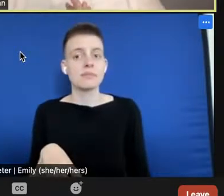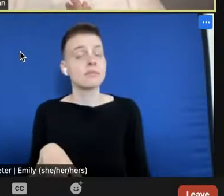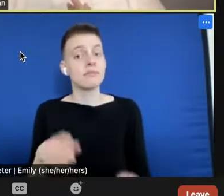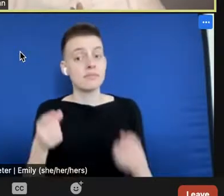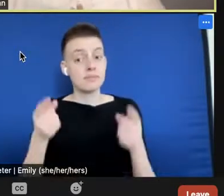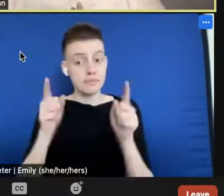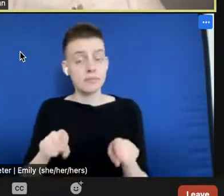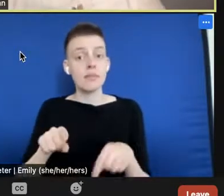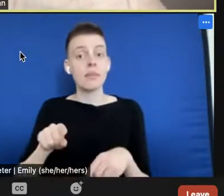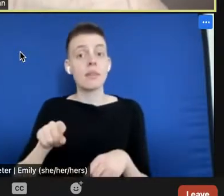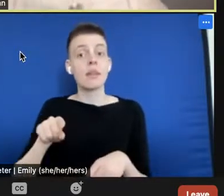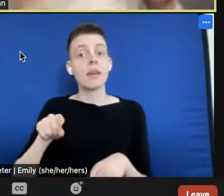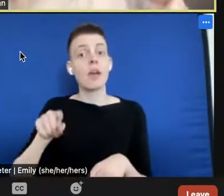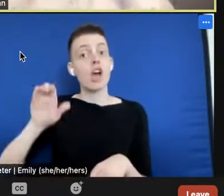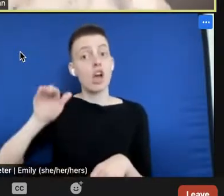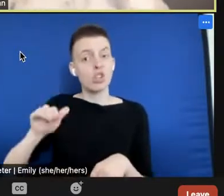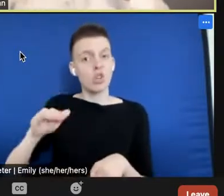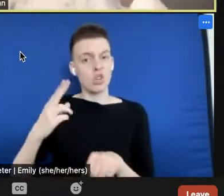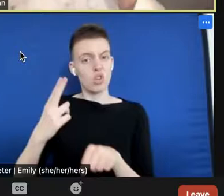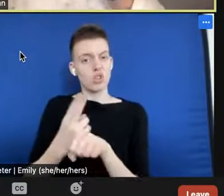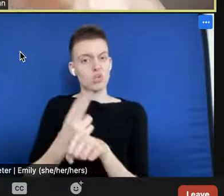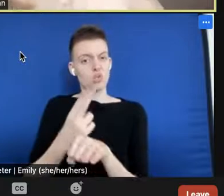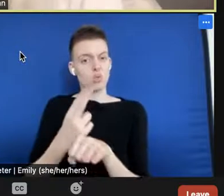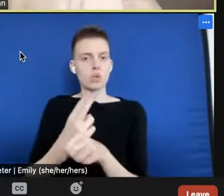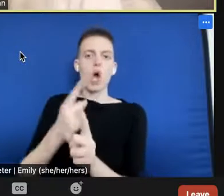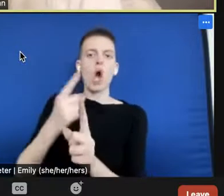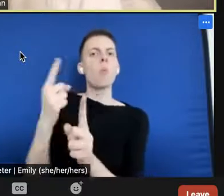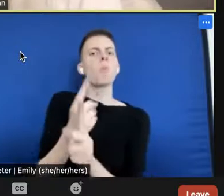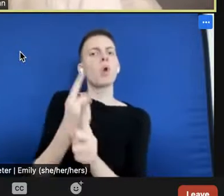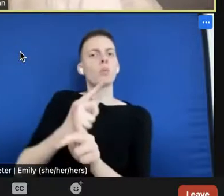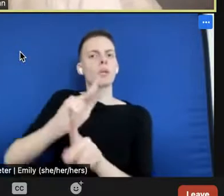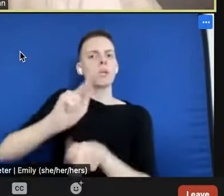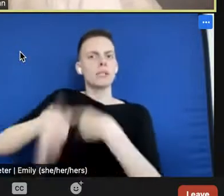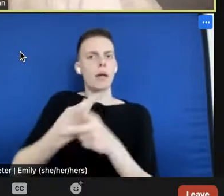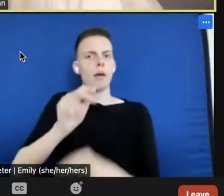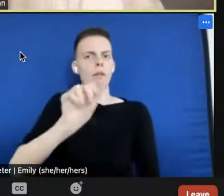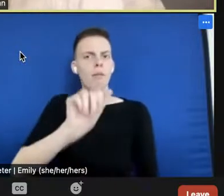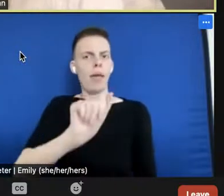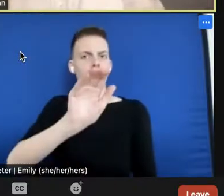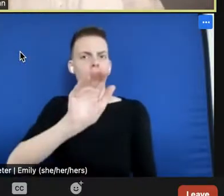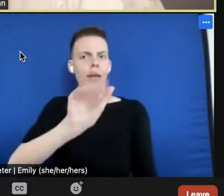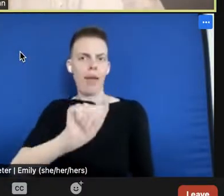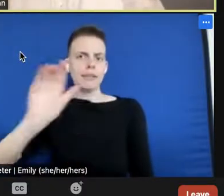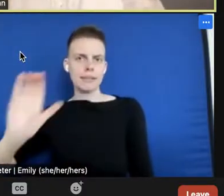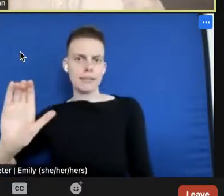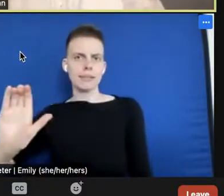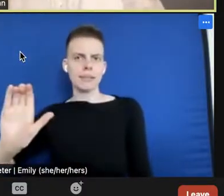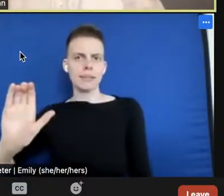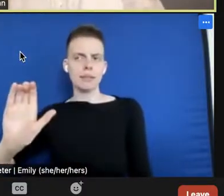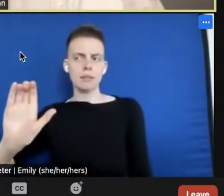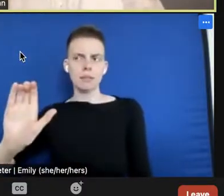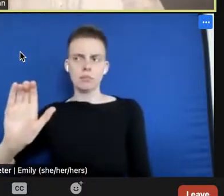form of AAC, we have a straight line between the